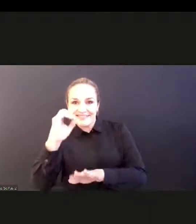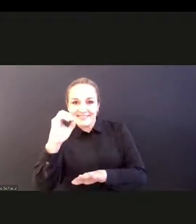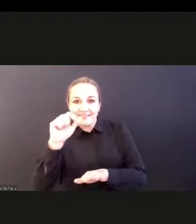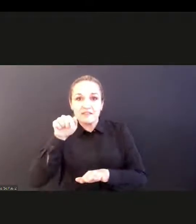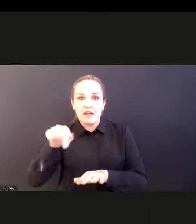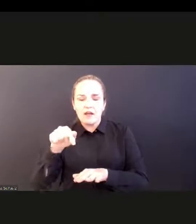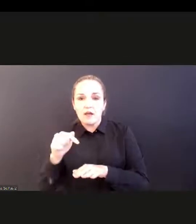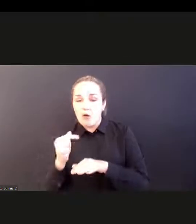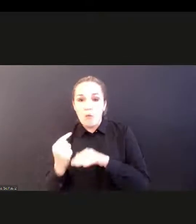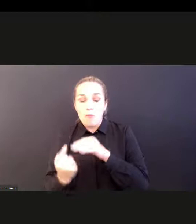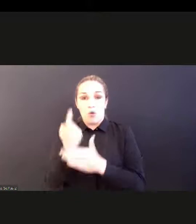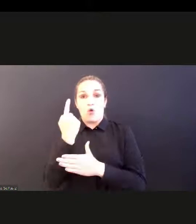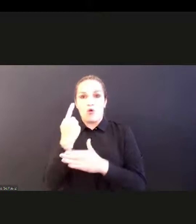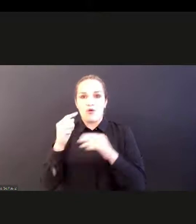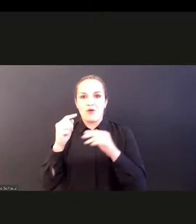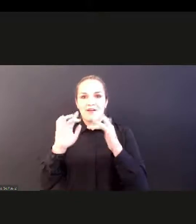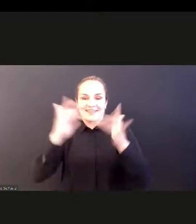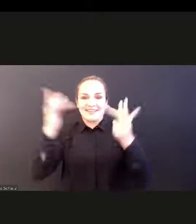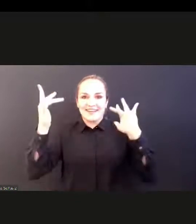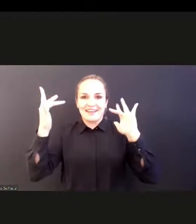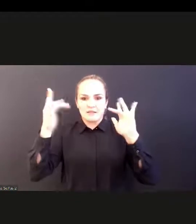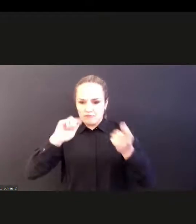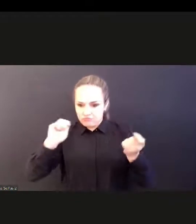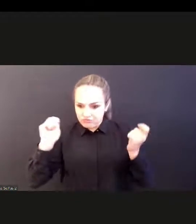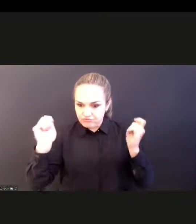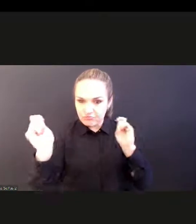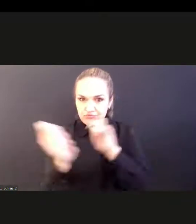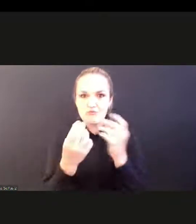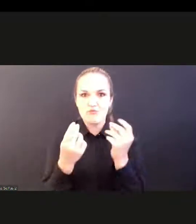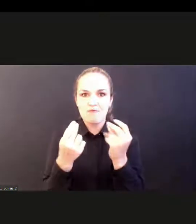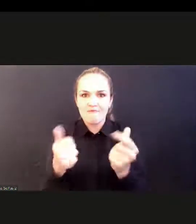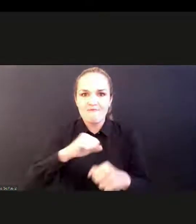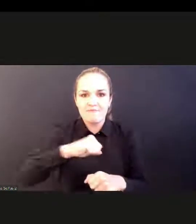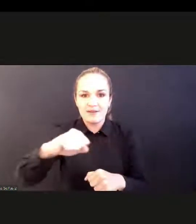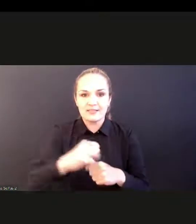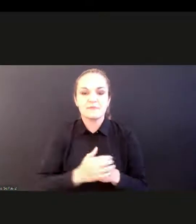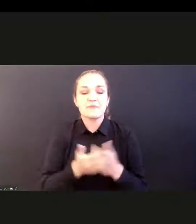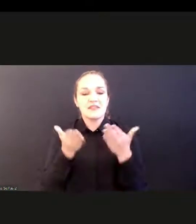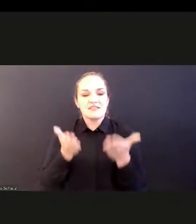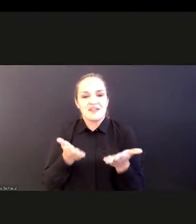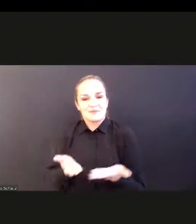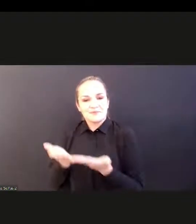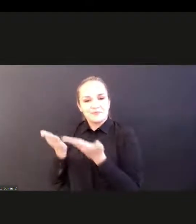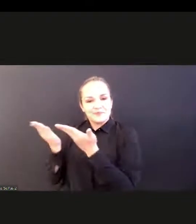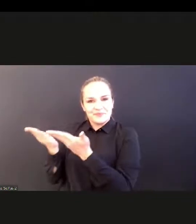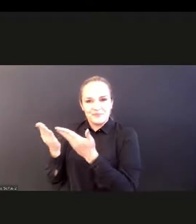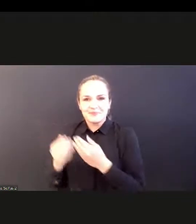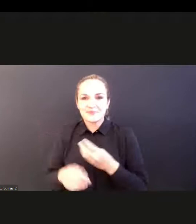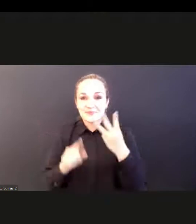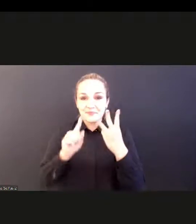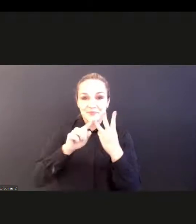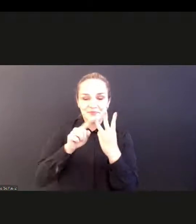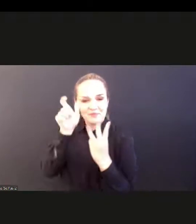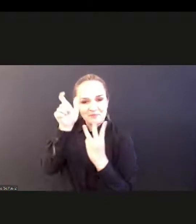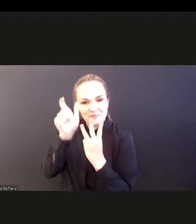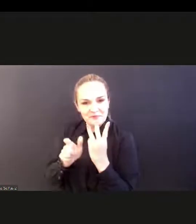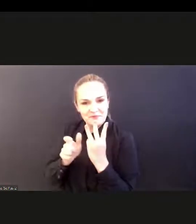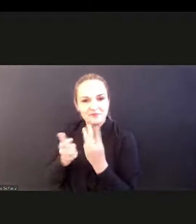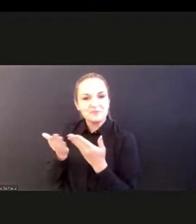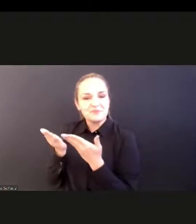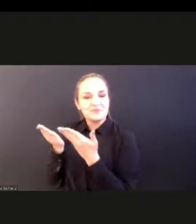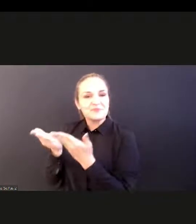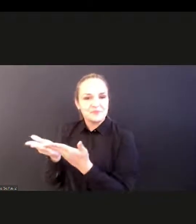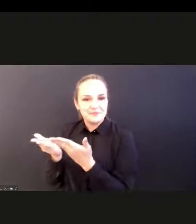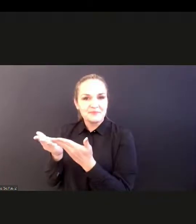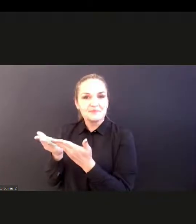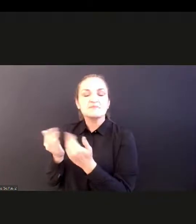Now I would like to give the floor to the 3rd member of the panel opening this webinar. And in particular, I